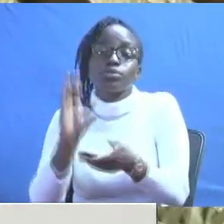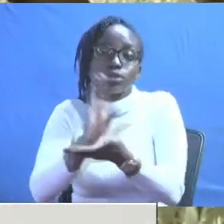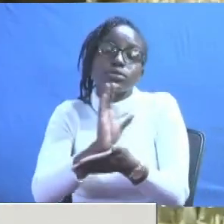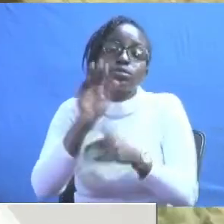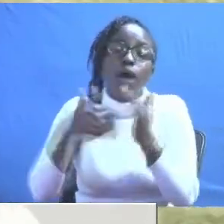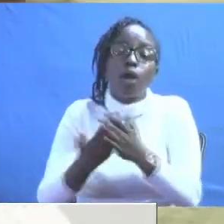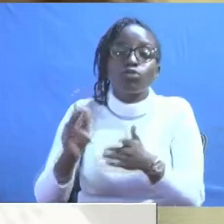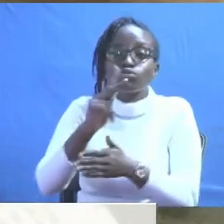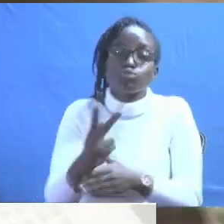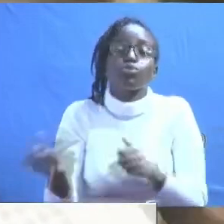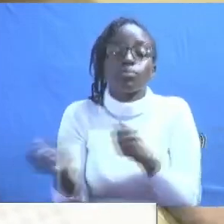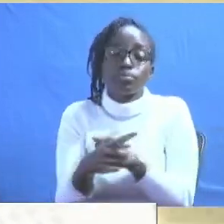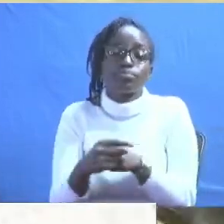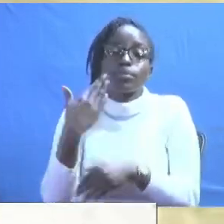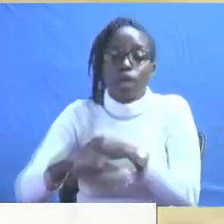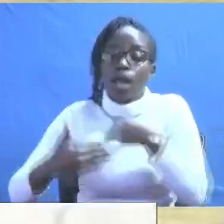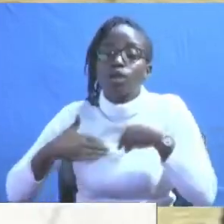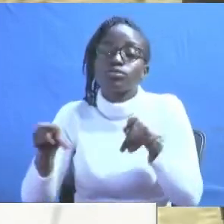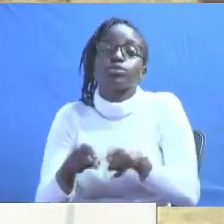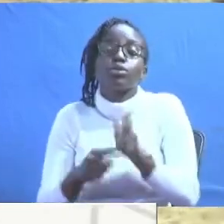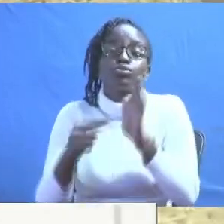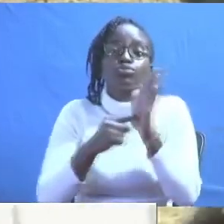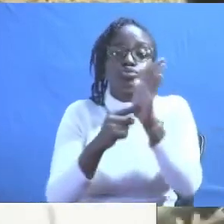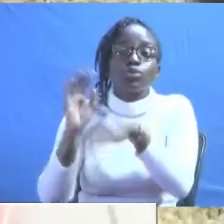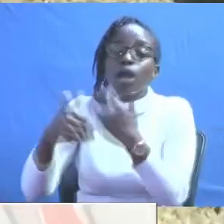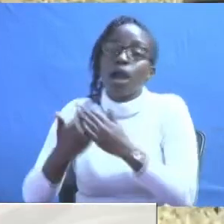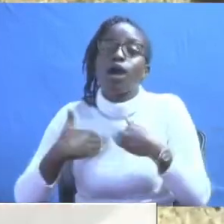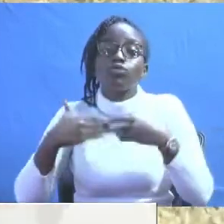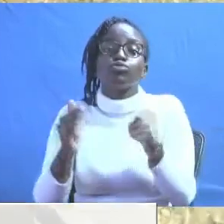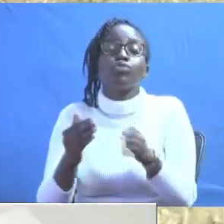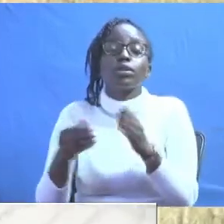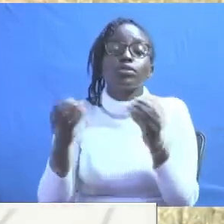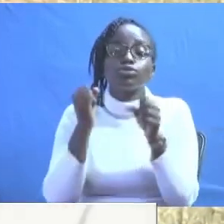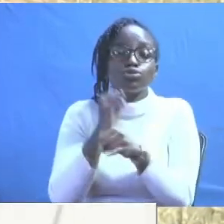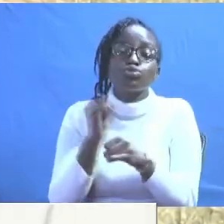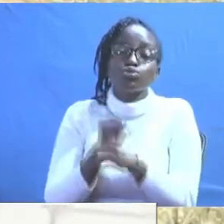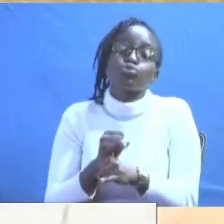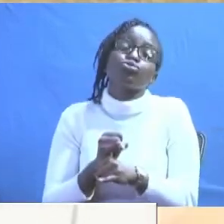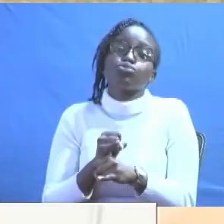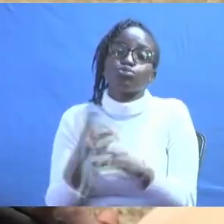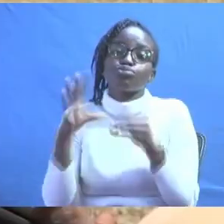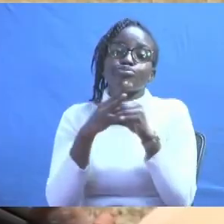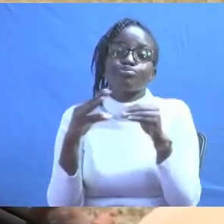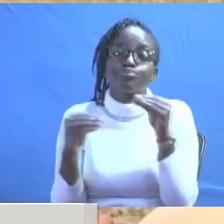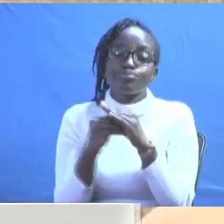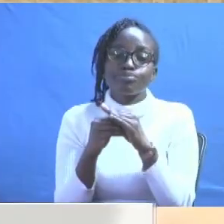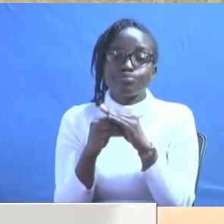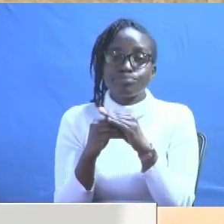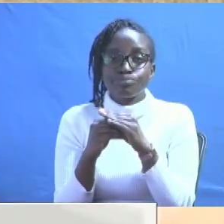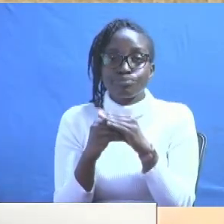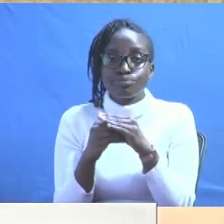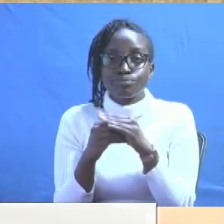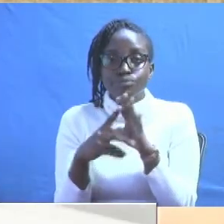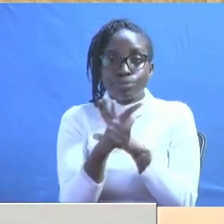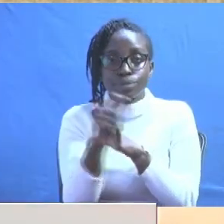next 2 months, with Misoi highlighting the broader impact of the initiative in production and job creation. The country